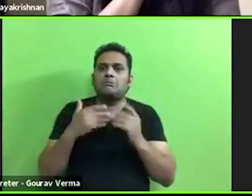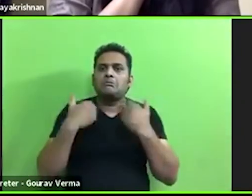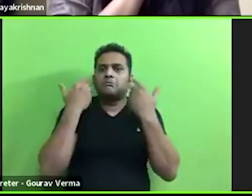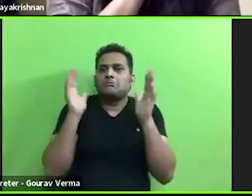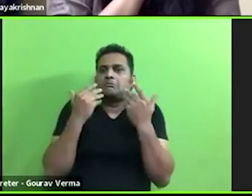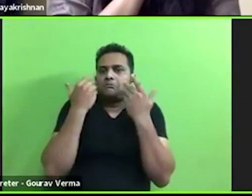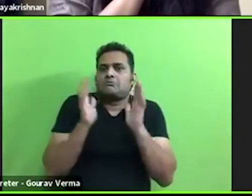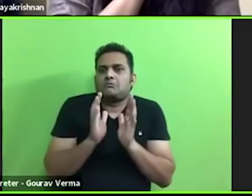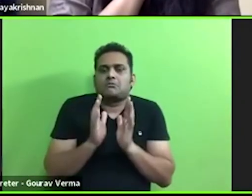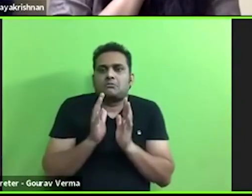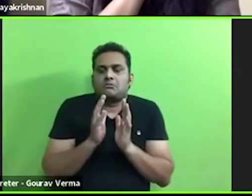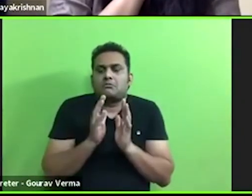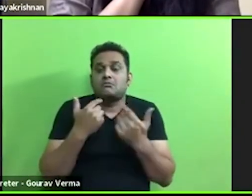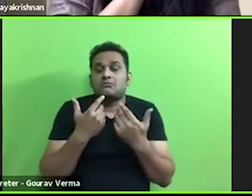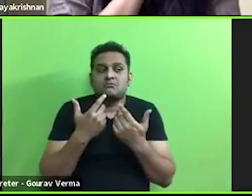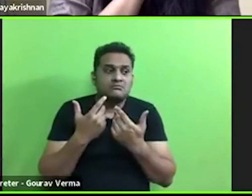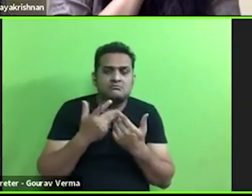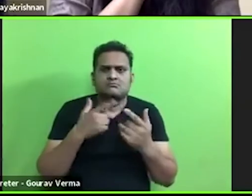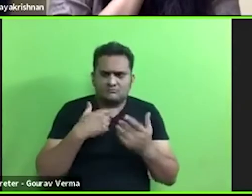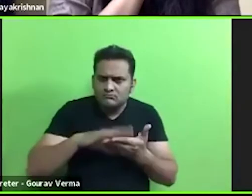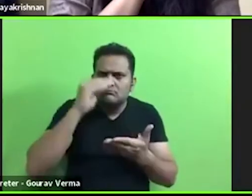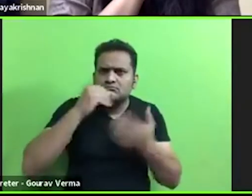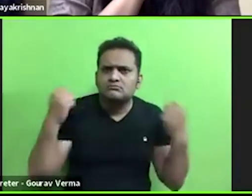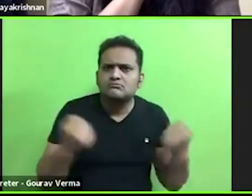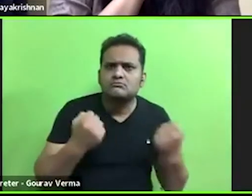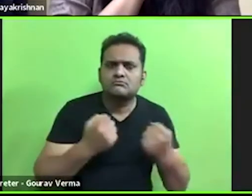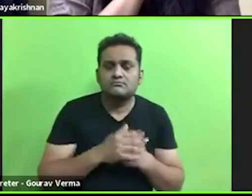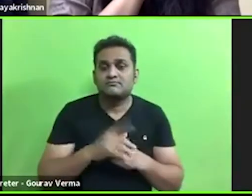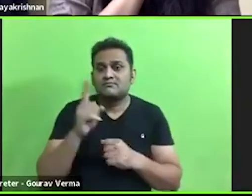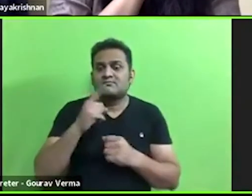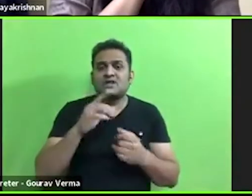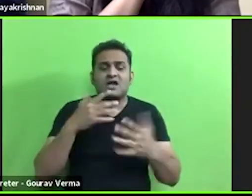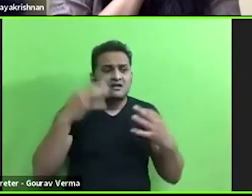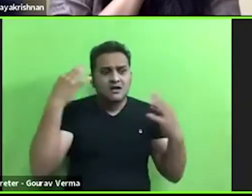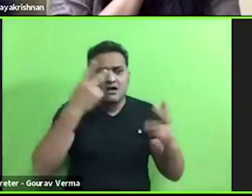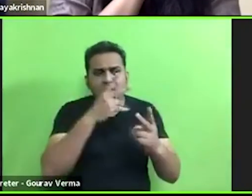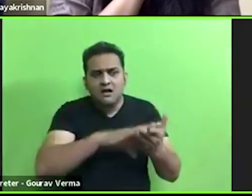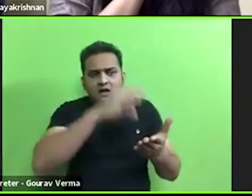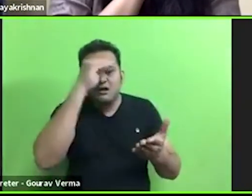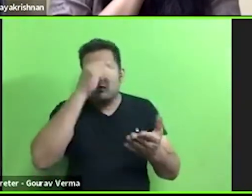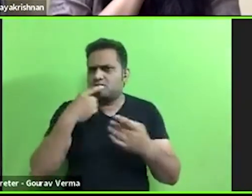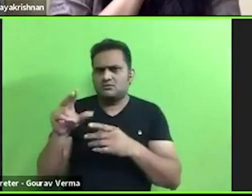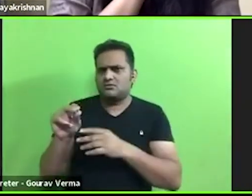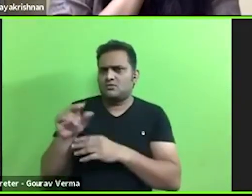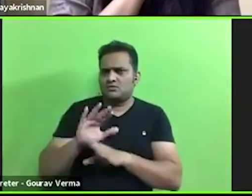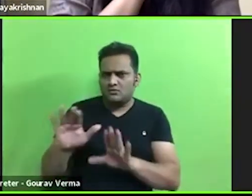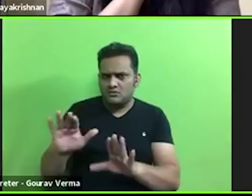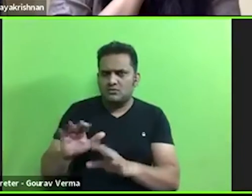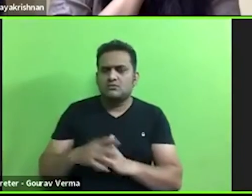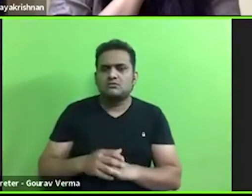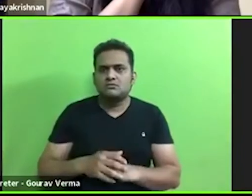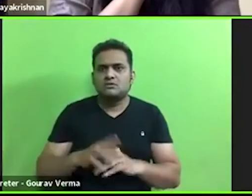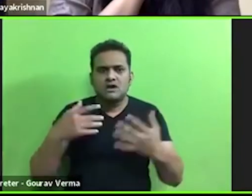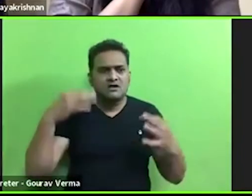never know. I will continue learning. So the one thing is, do not learn the art form. Let me say it bluntly. Do not learn